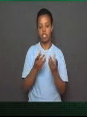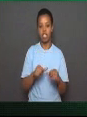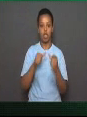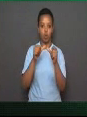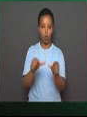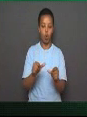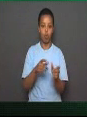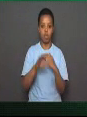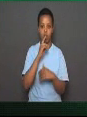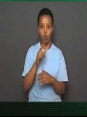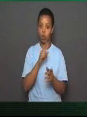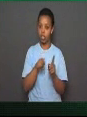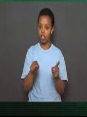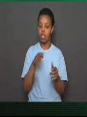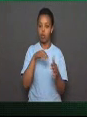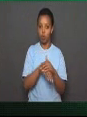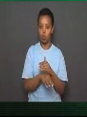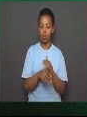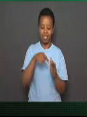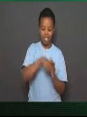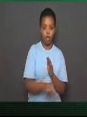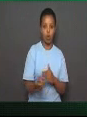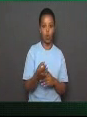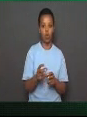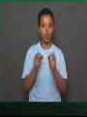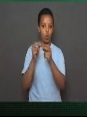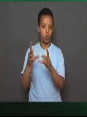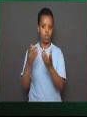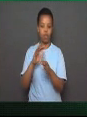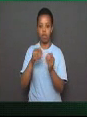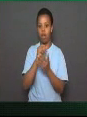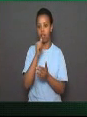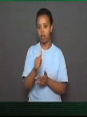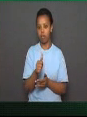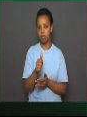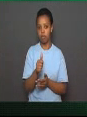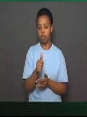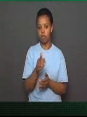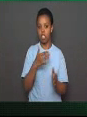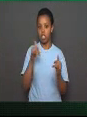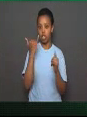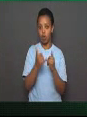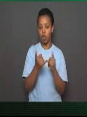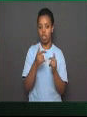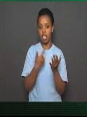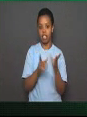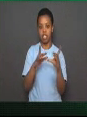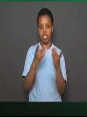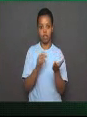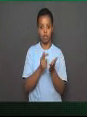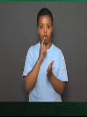does not include the deepest part of the ocean. The bottom of this